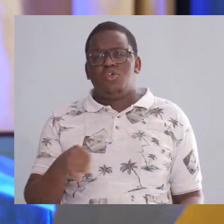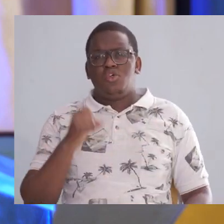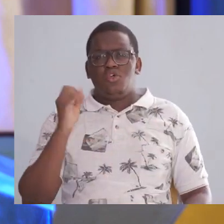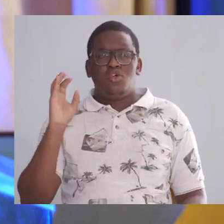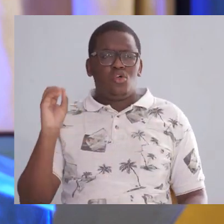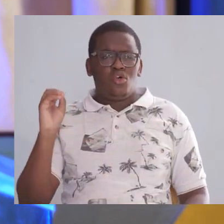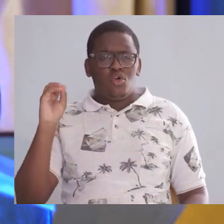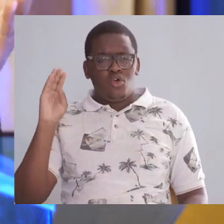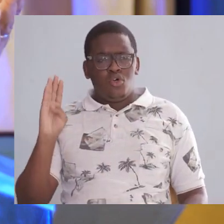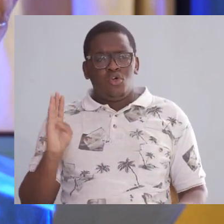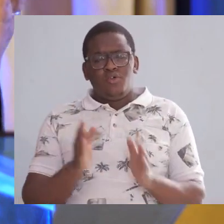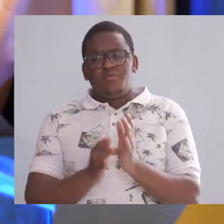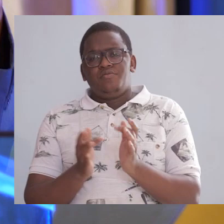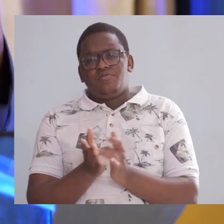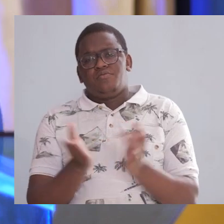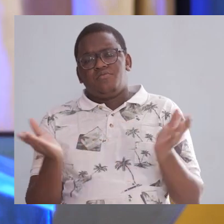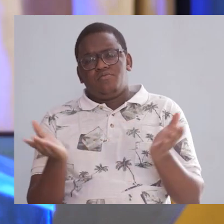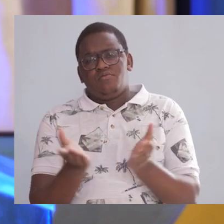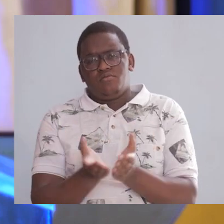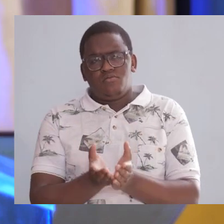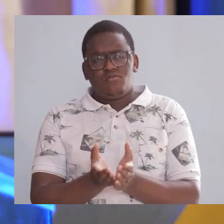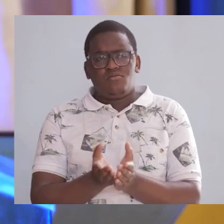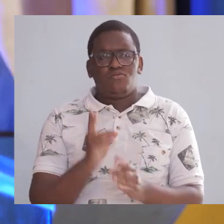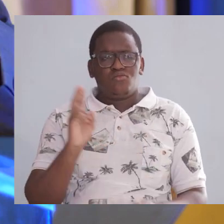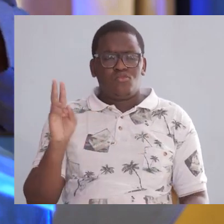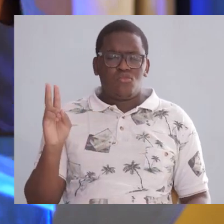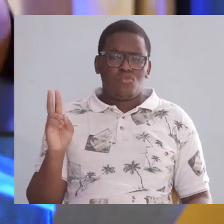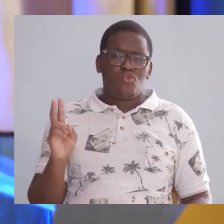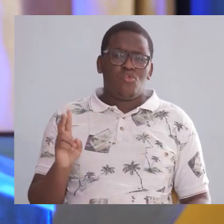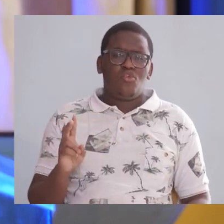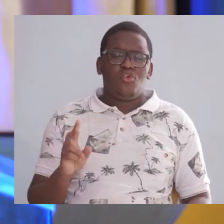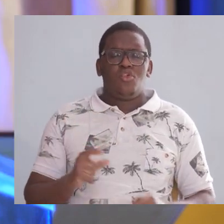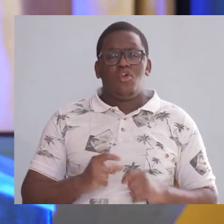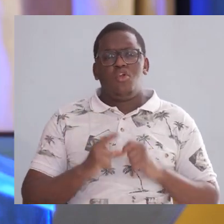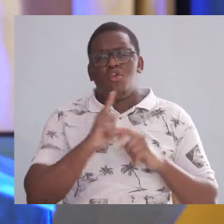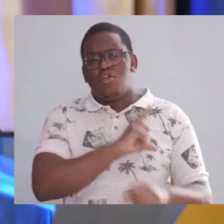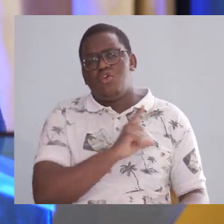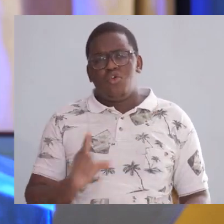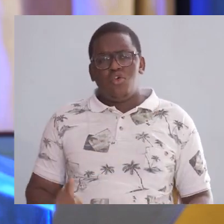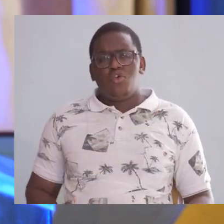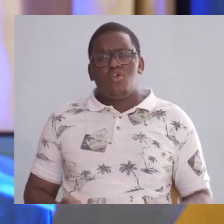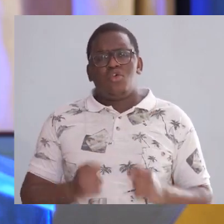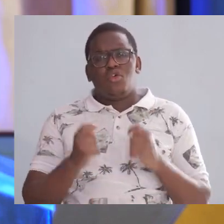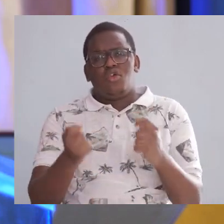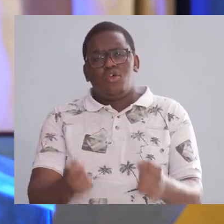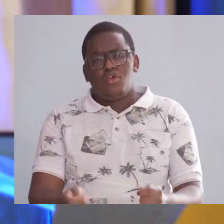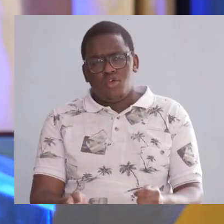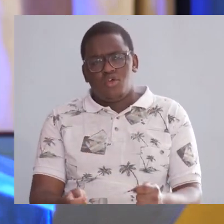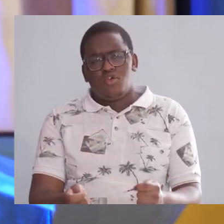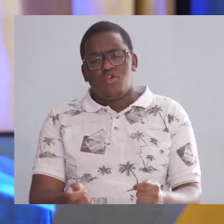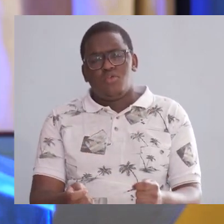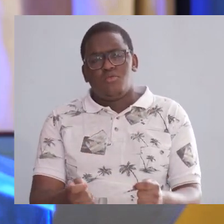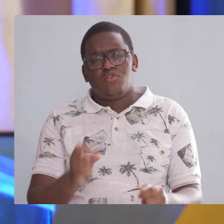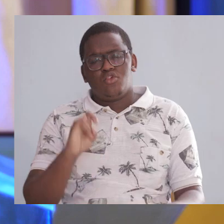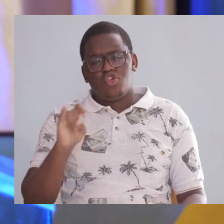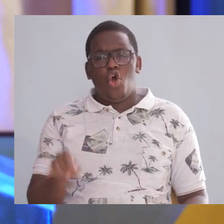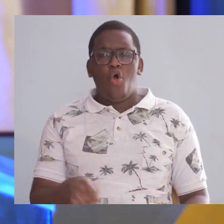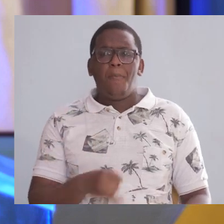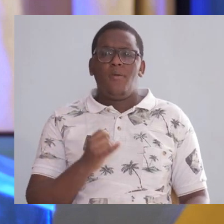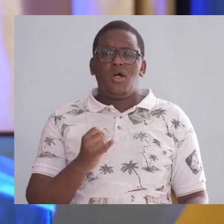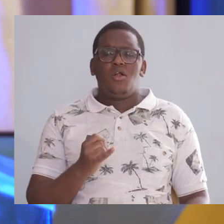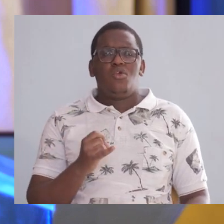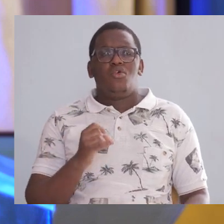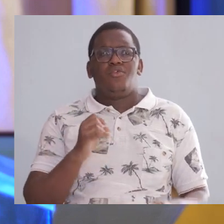says, and the Lord restored Job's losses when he prayed for his friends.